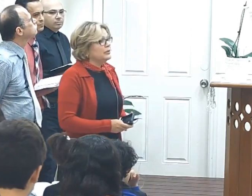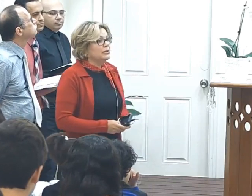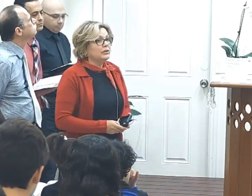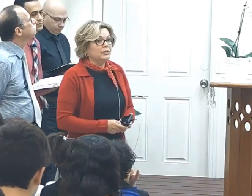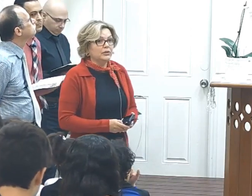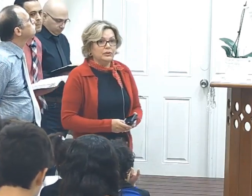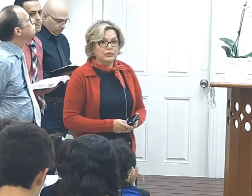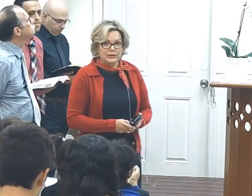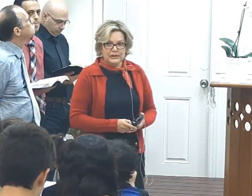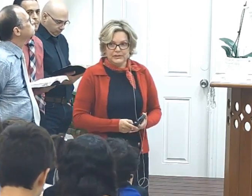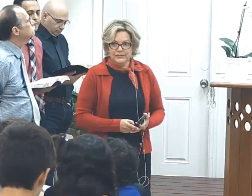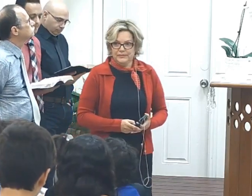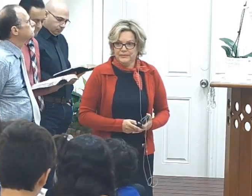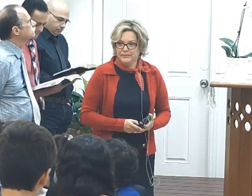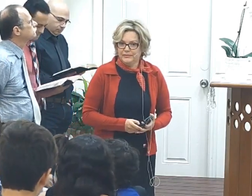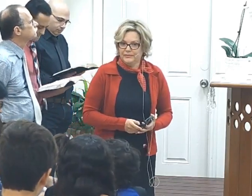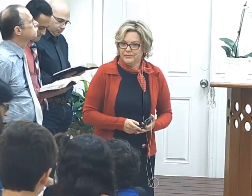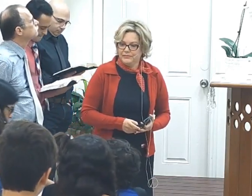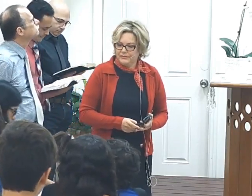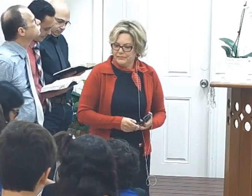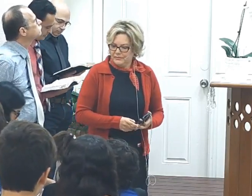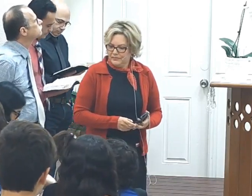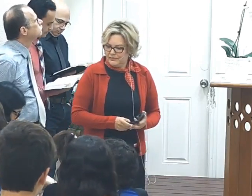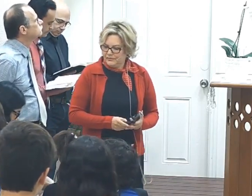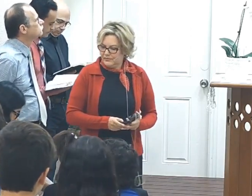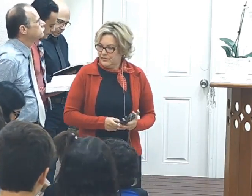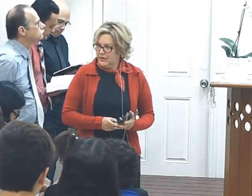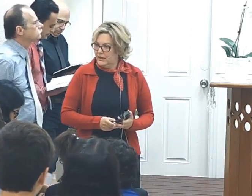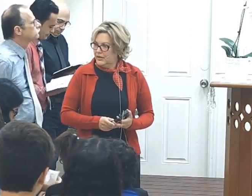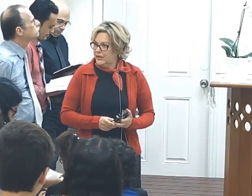Revelations 8, 12.